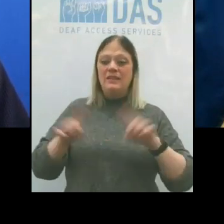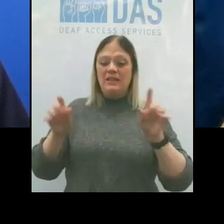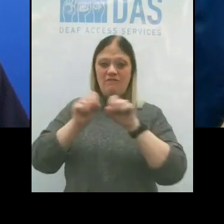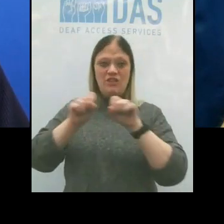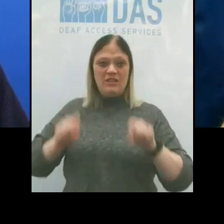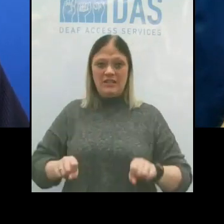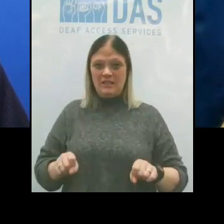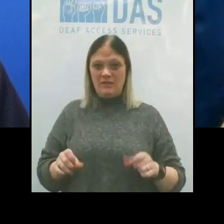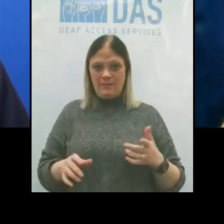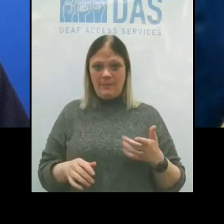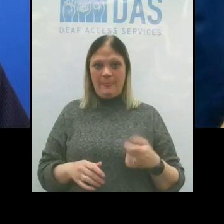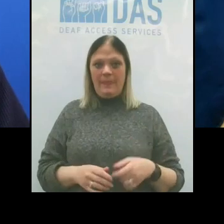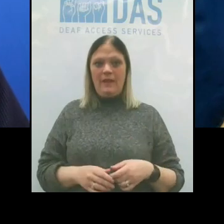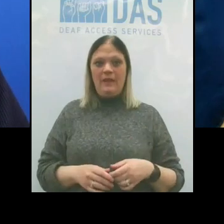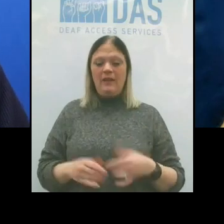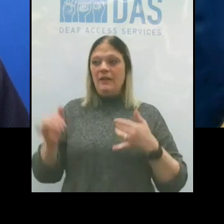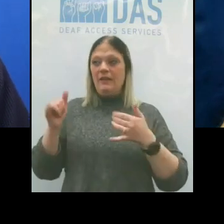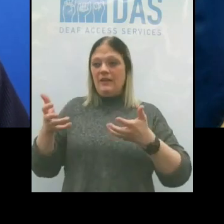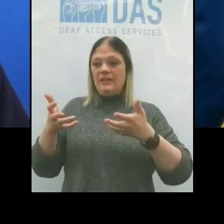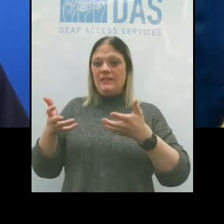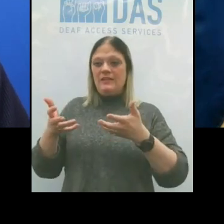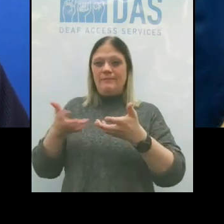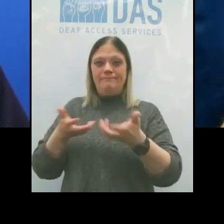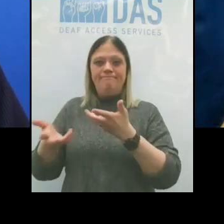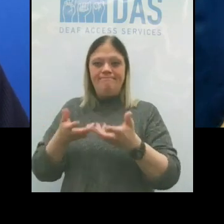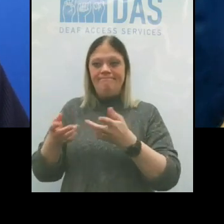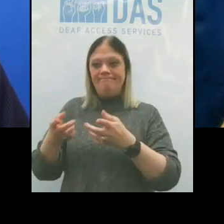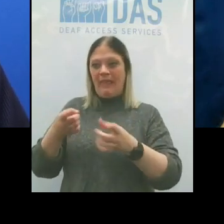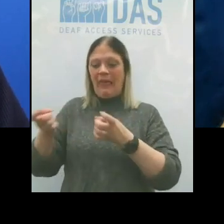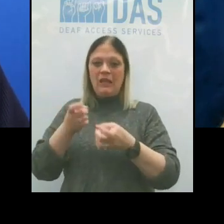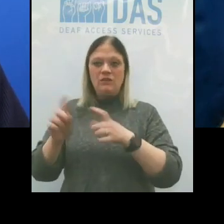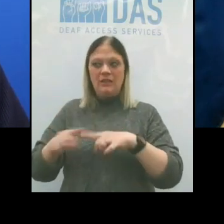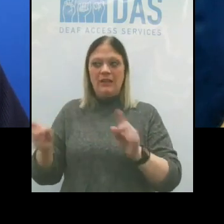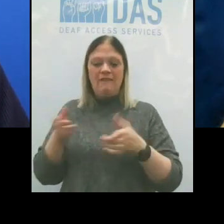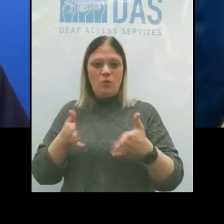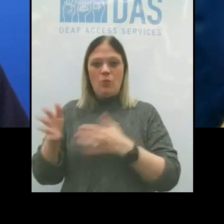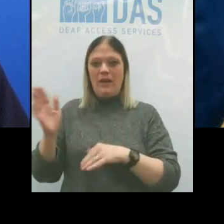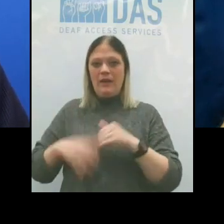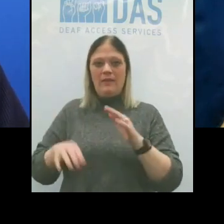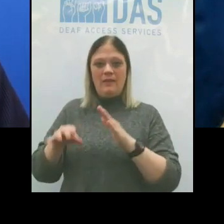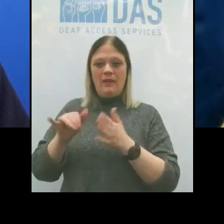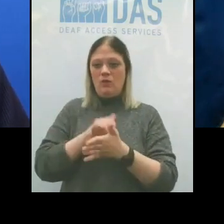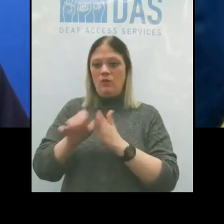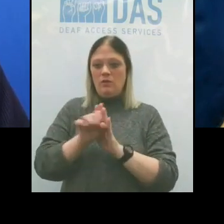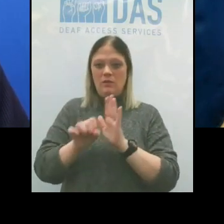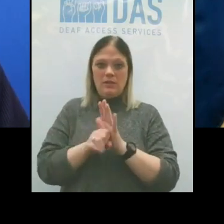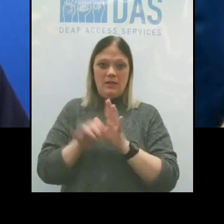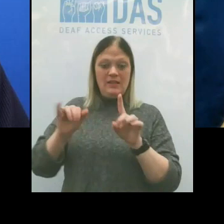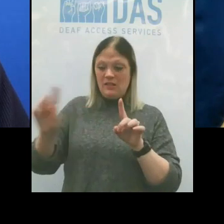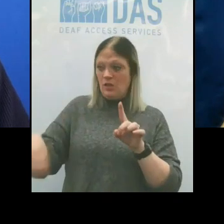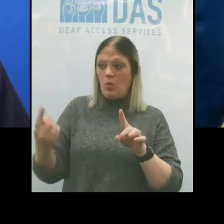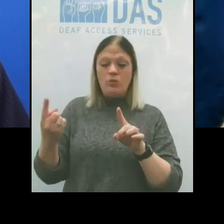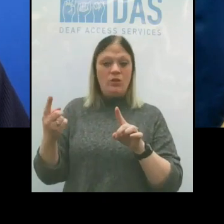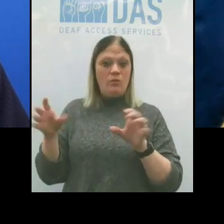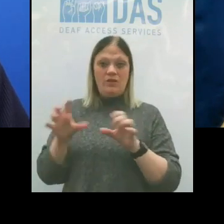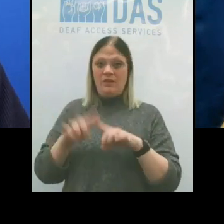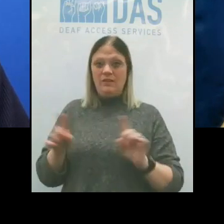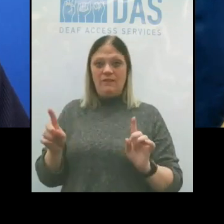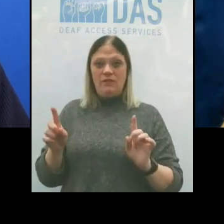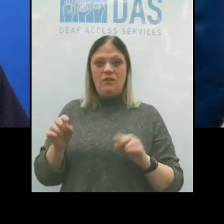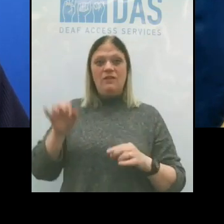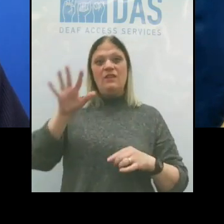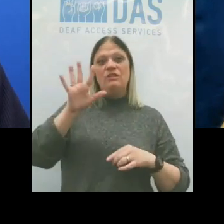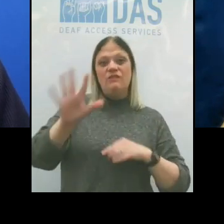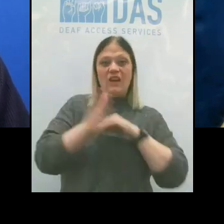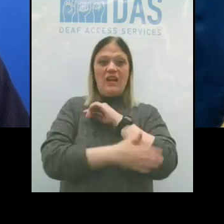system. It's handled in a different manner than New York State, and it's the only one that does. There are 5 counties